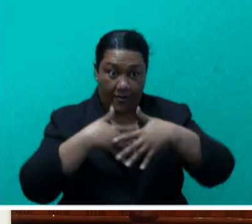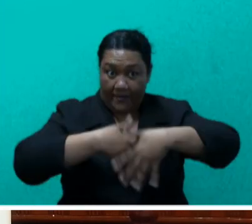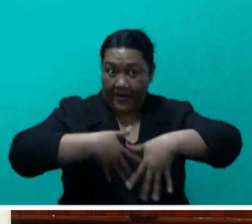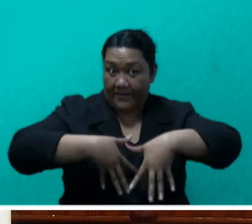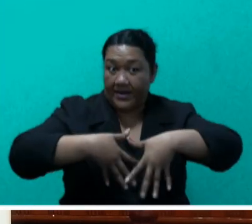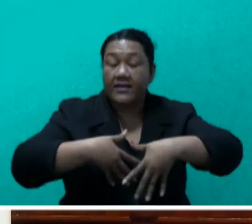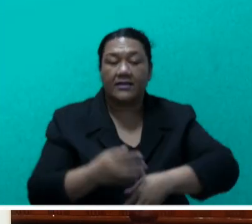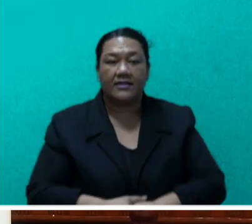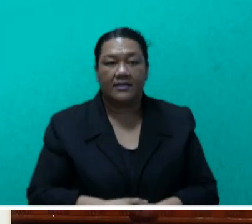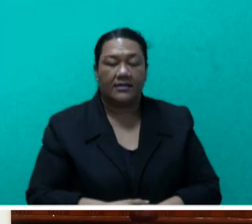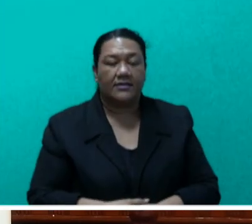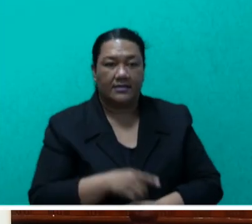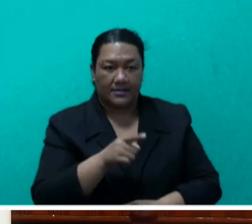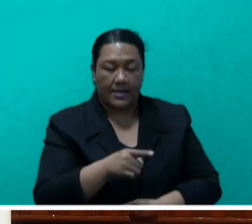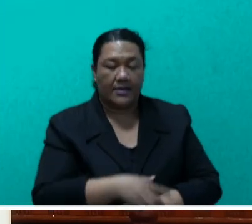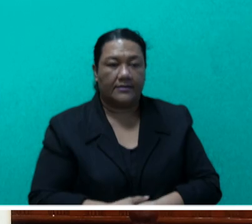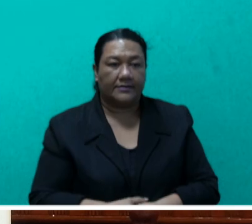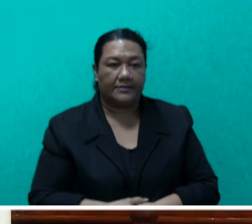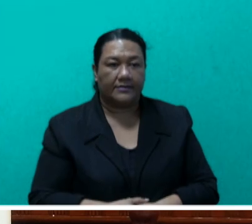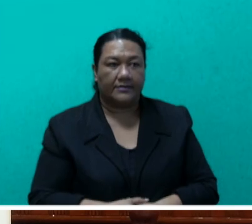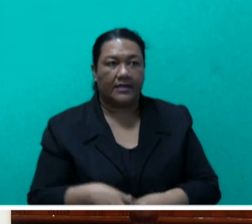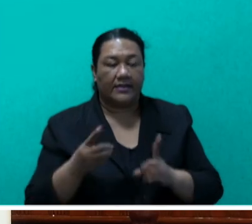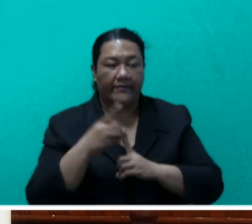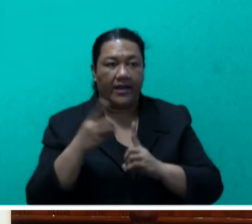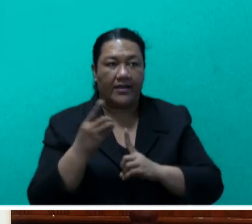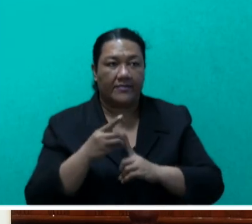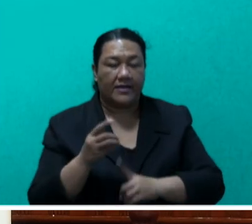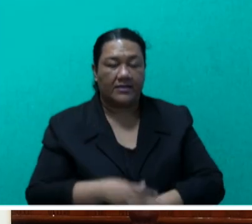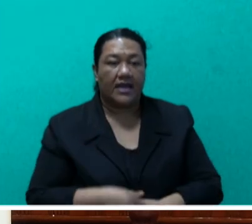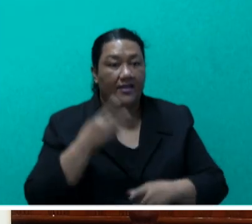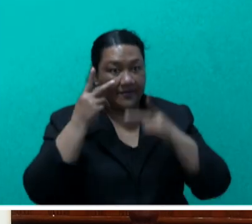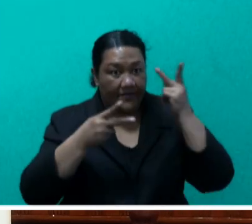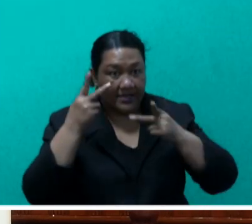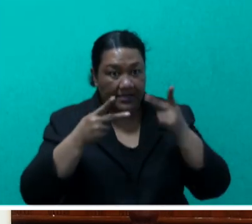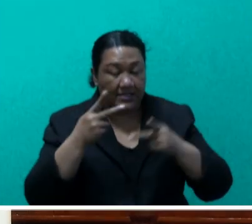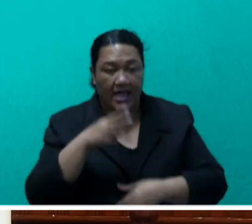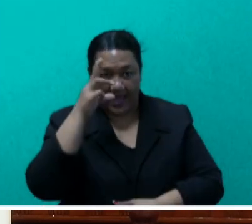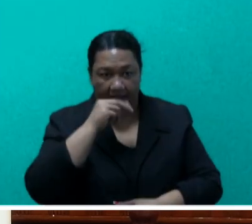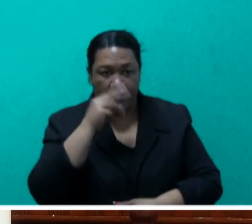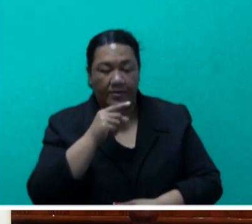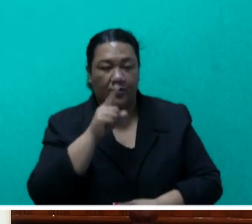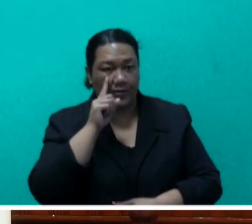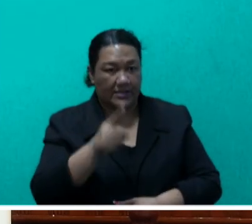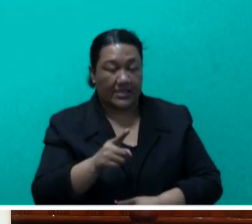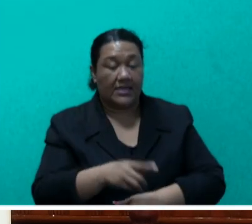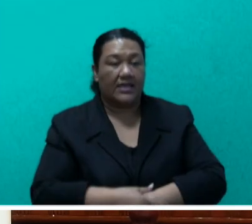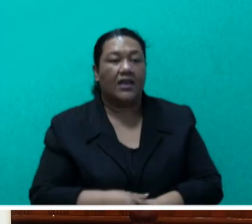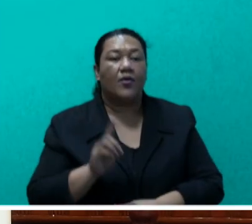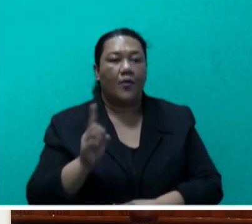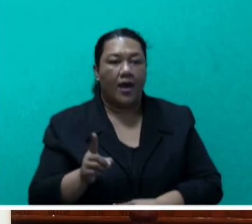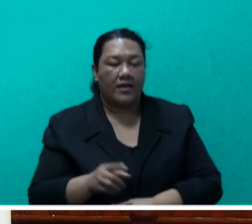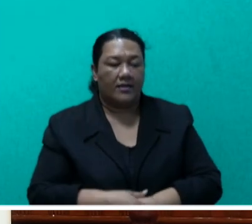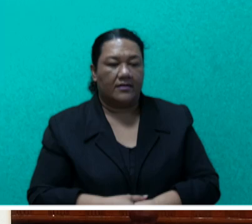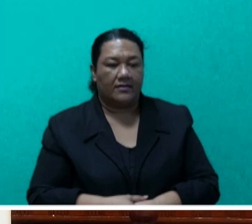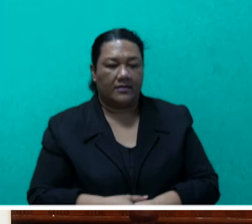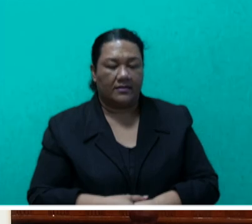the diaspora Fijians, developers, and visitors are able to see heritage sites